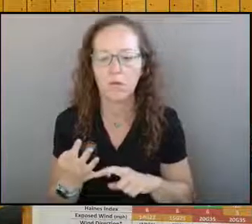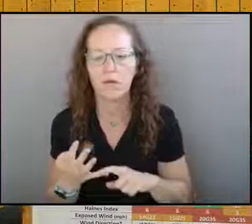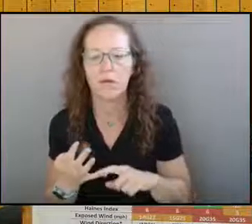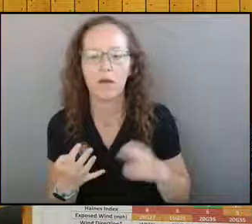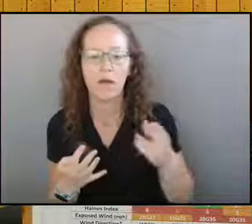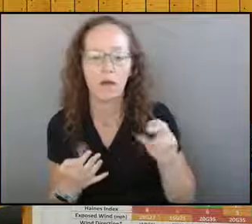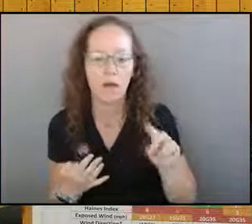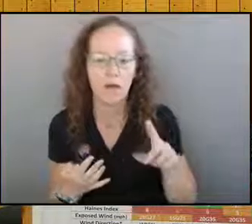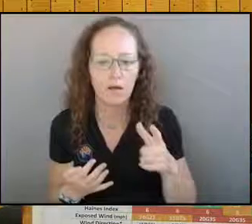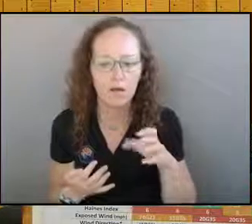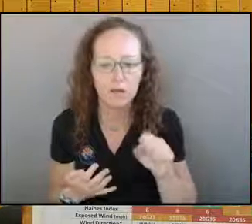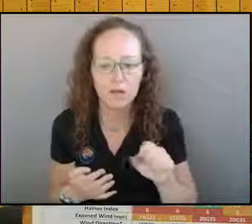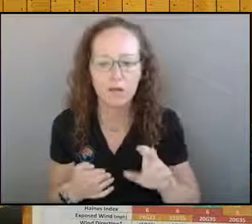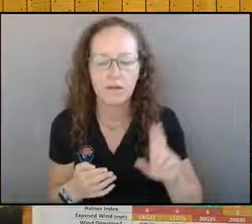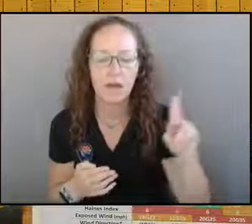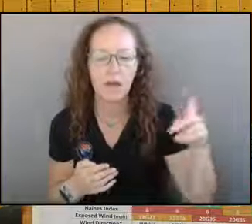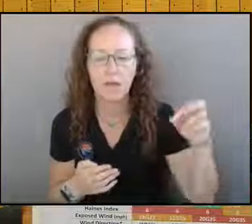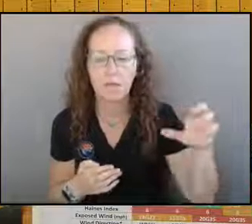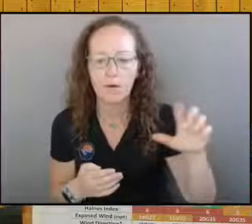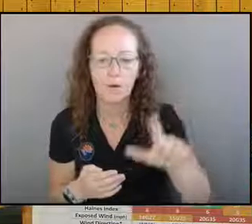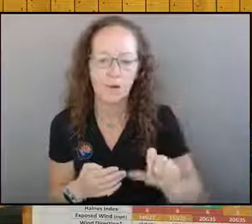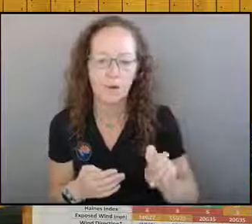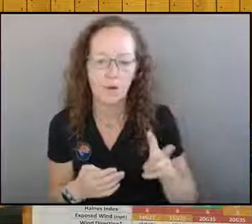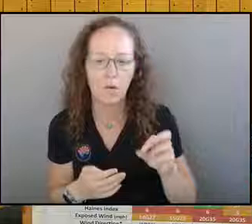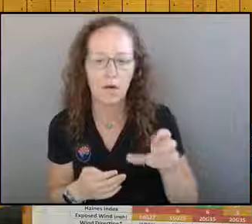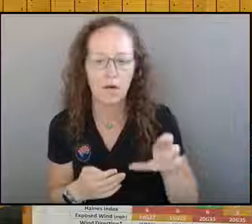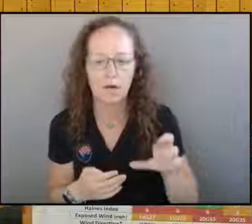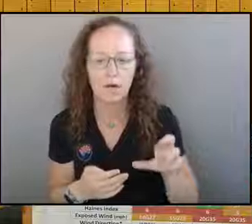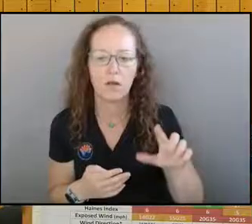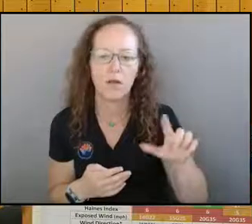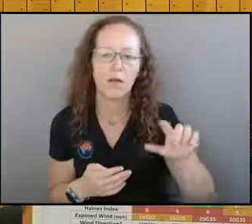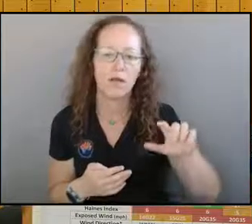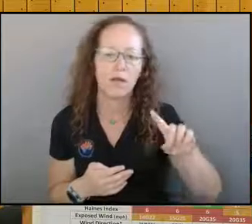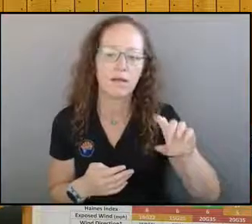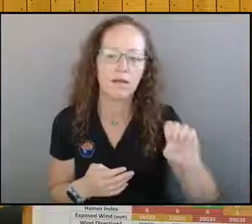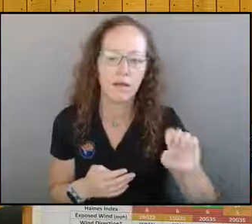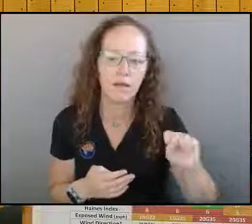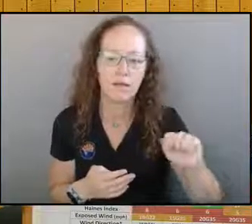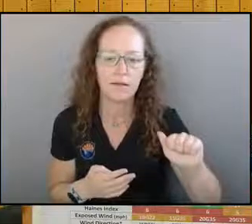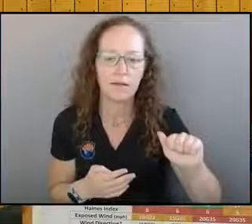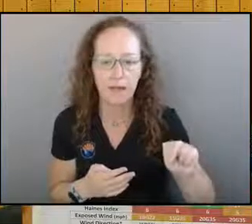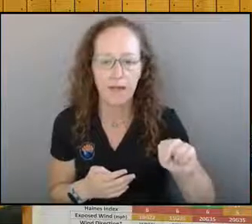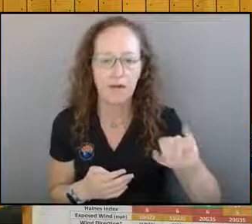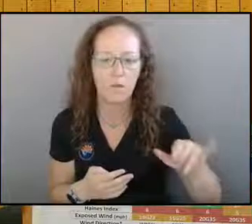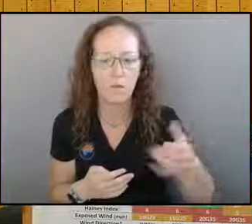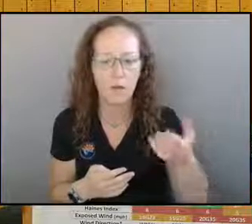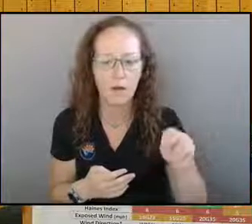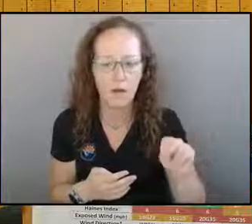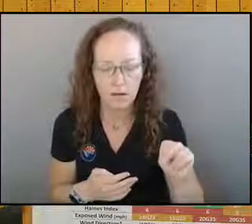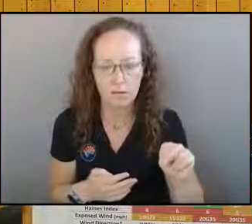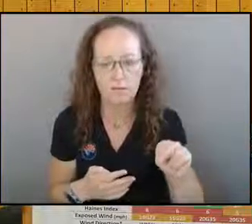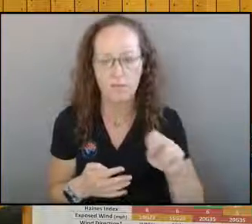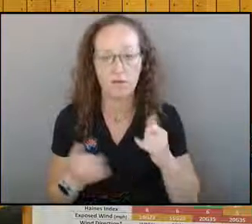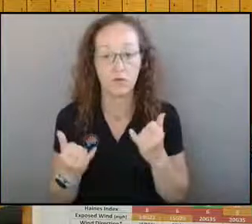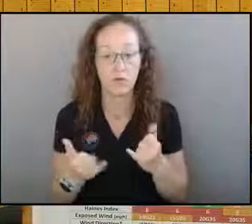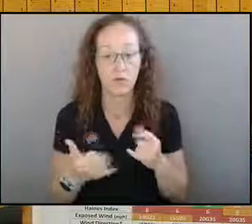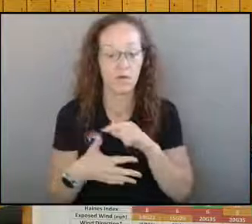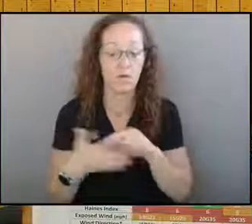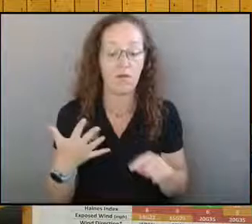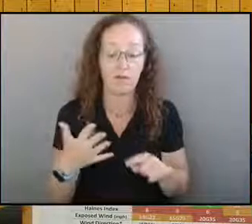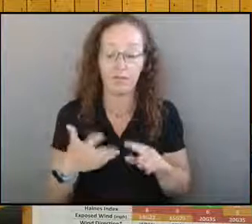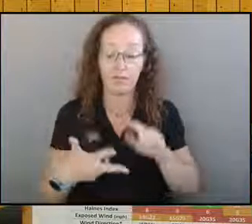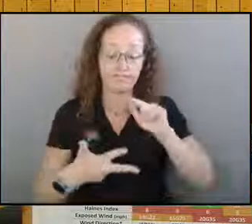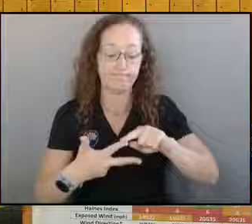those areas, you're in set status. That means that you should by now have your bags packed. You should have your car